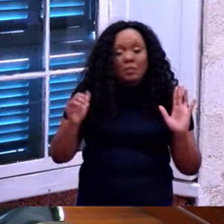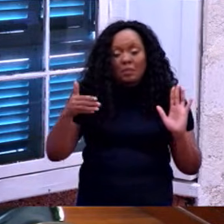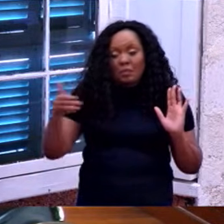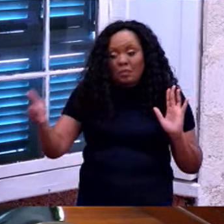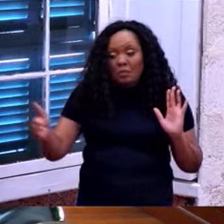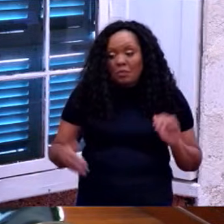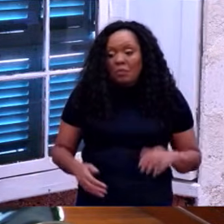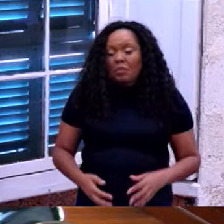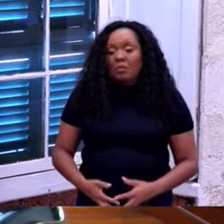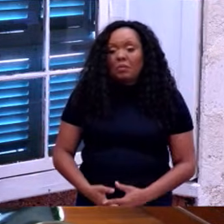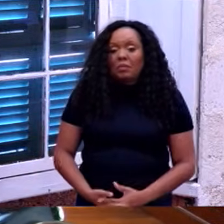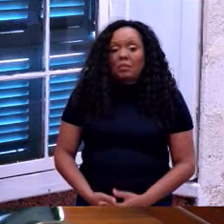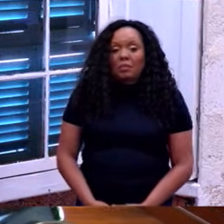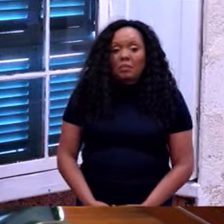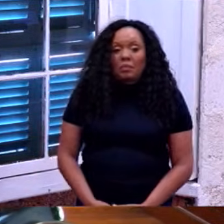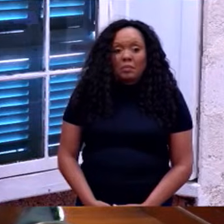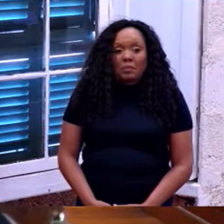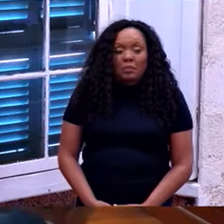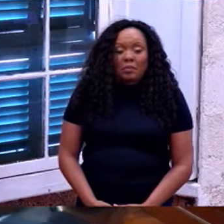it.